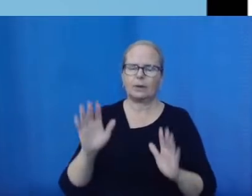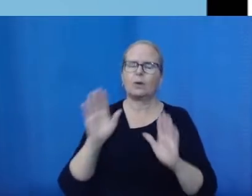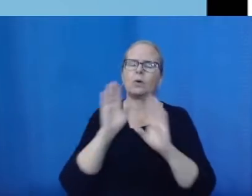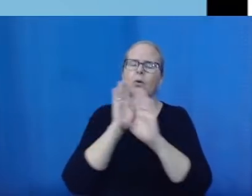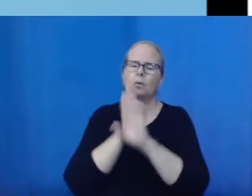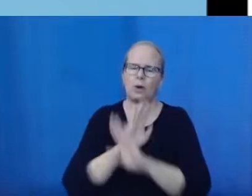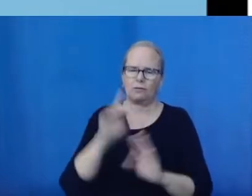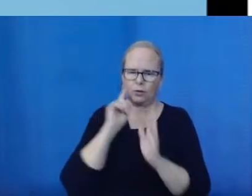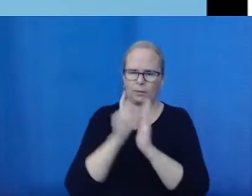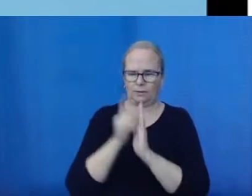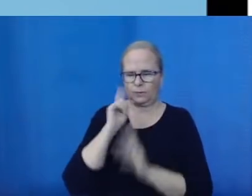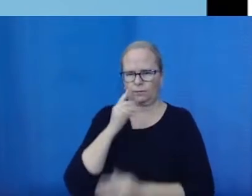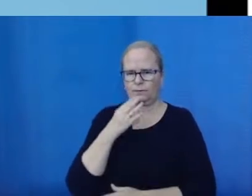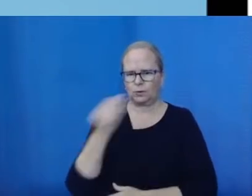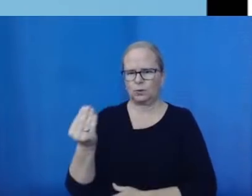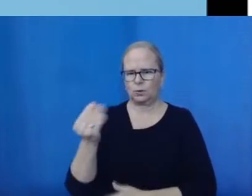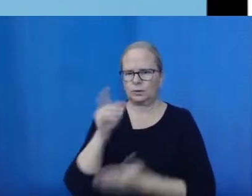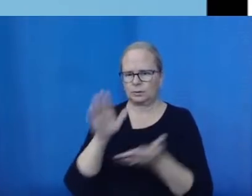Next slide, please.